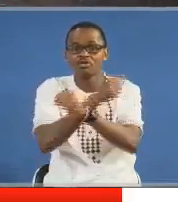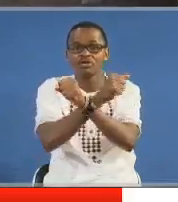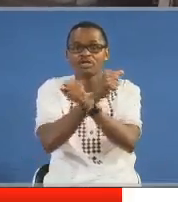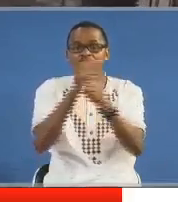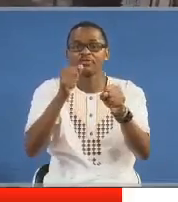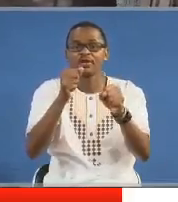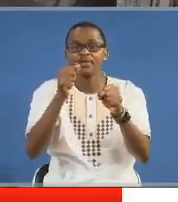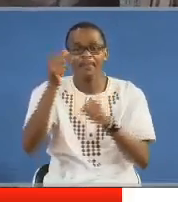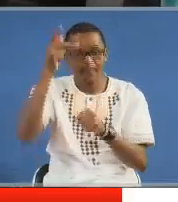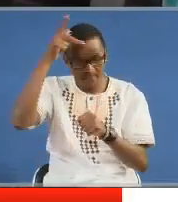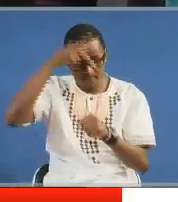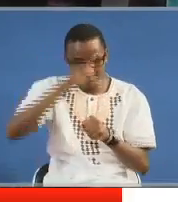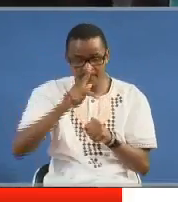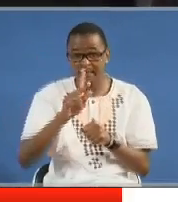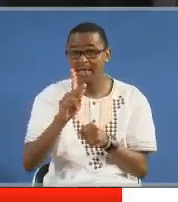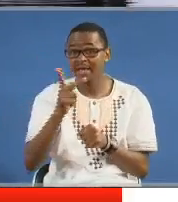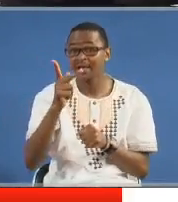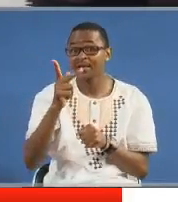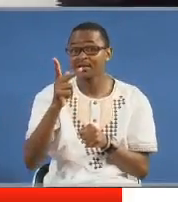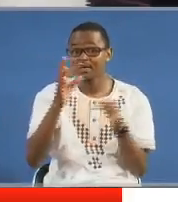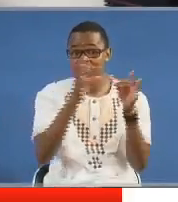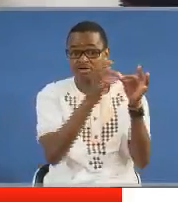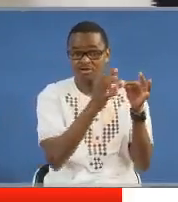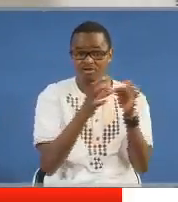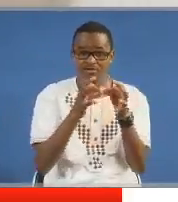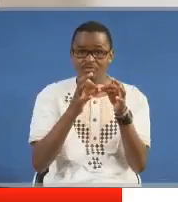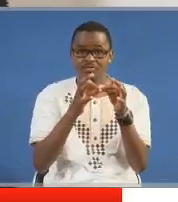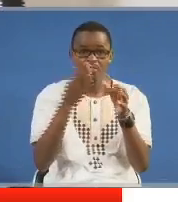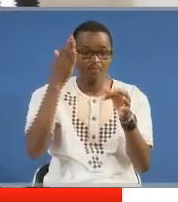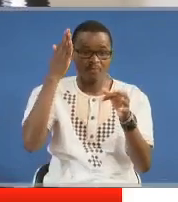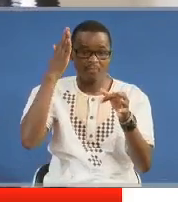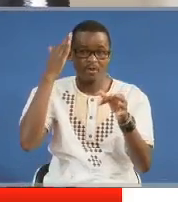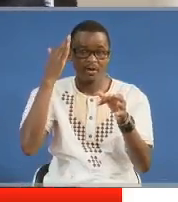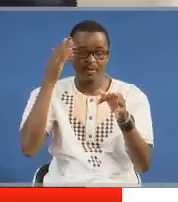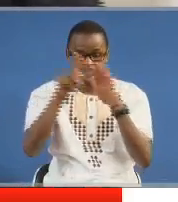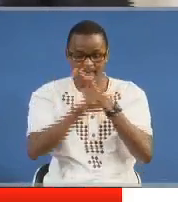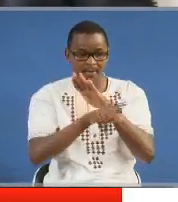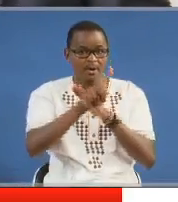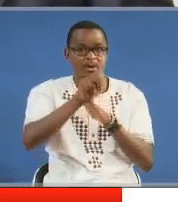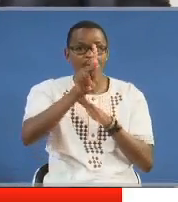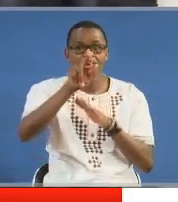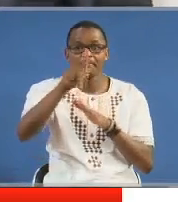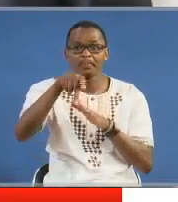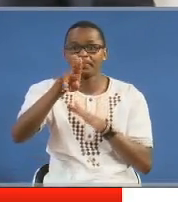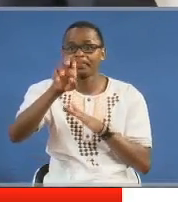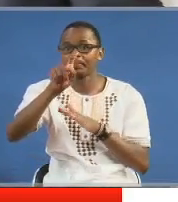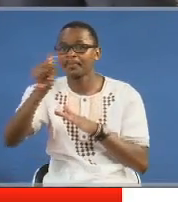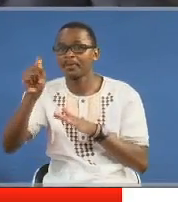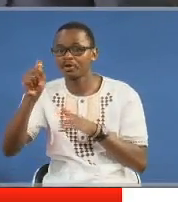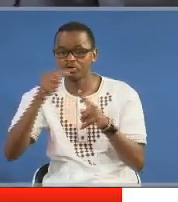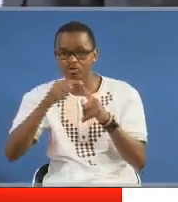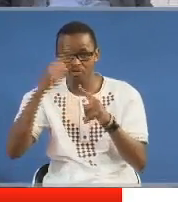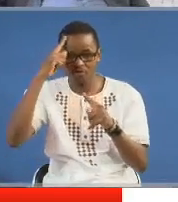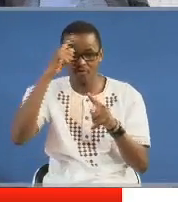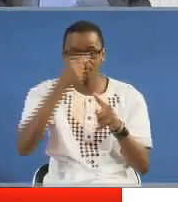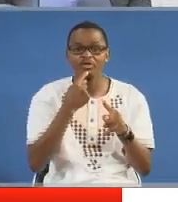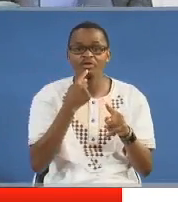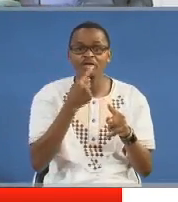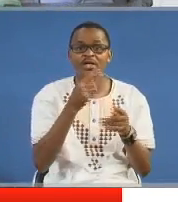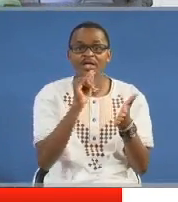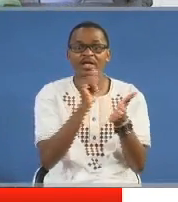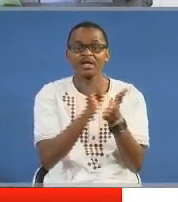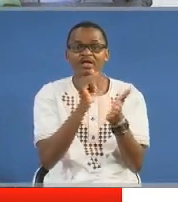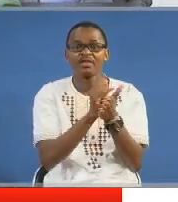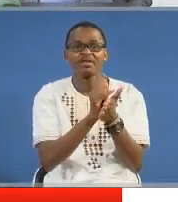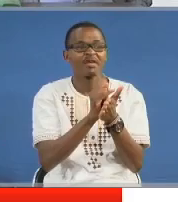policies. Now, the Kenya Union of Post-Primary Education Teachers, KUPPET, has come out to denounce the move, terming it as